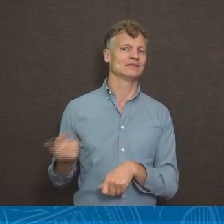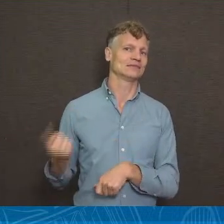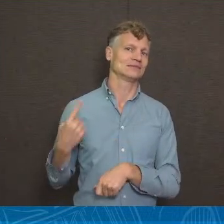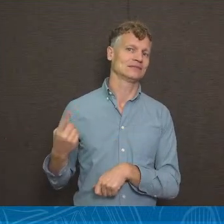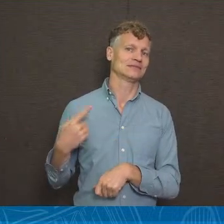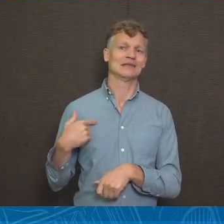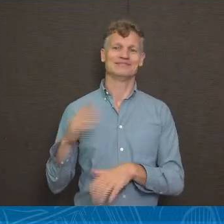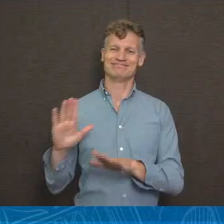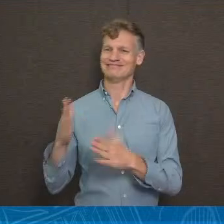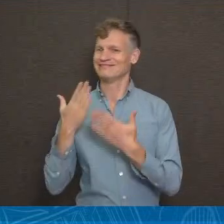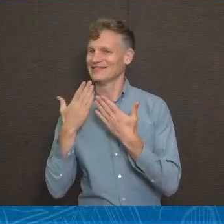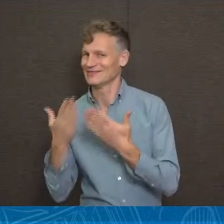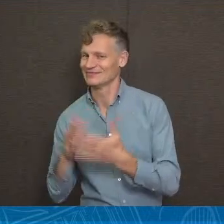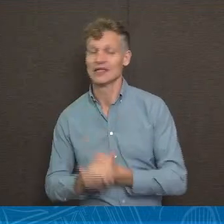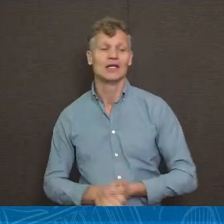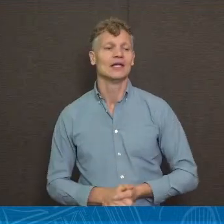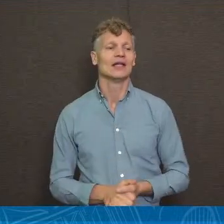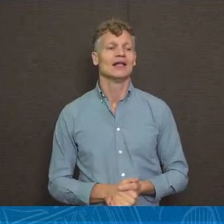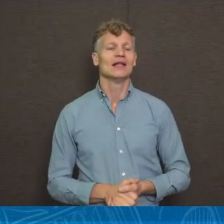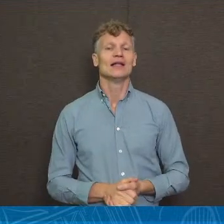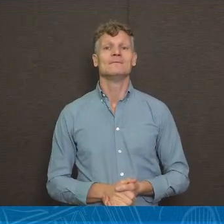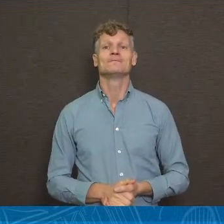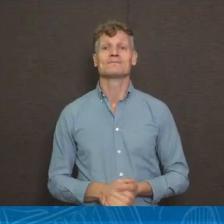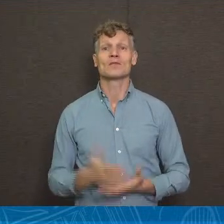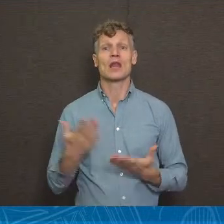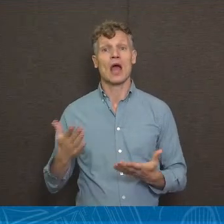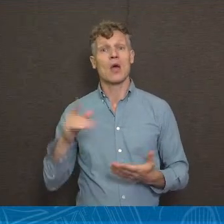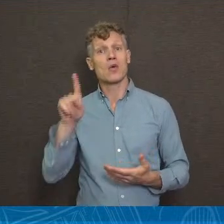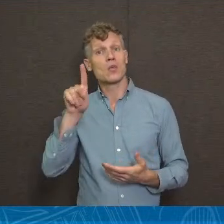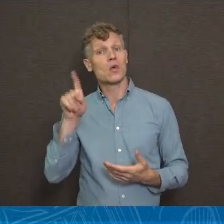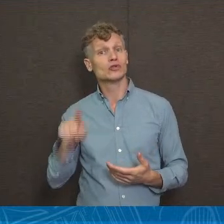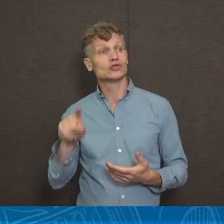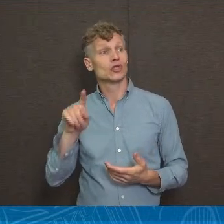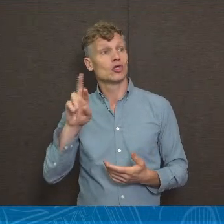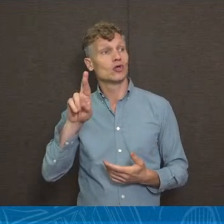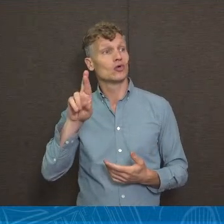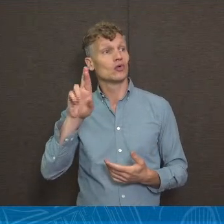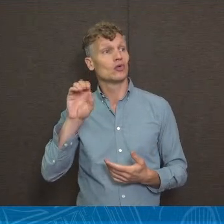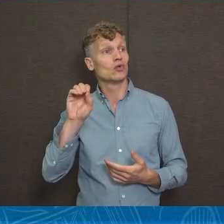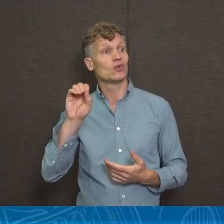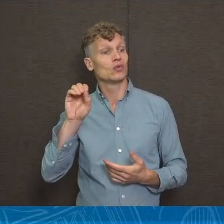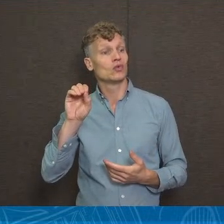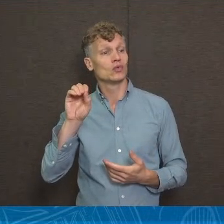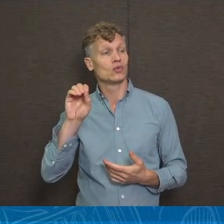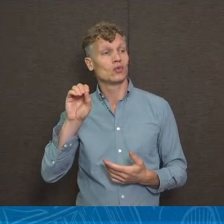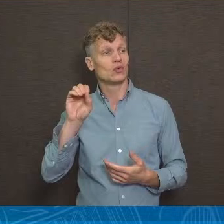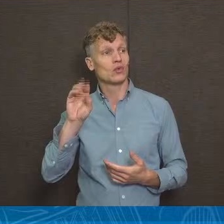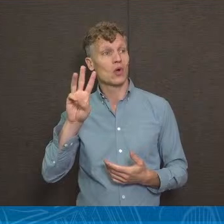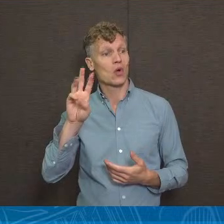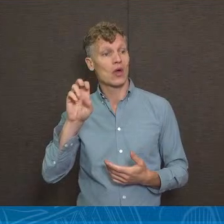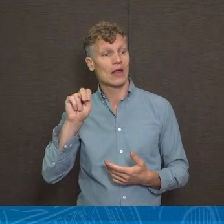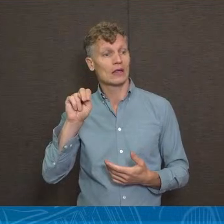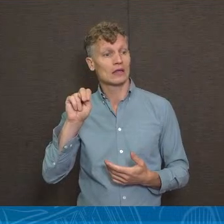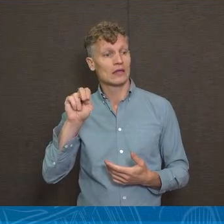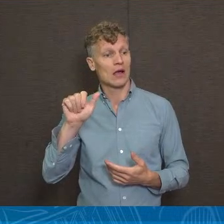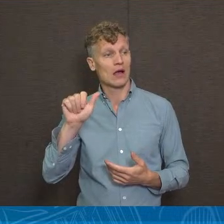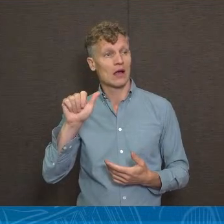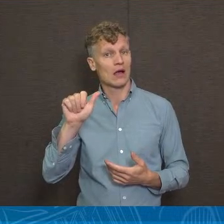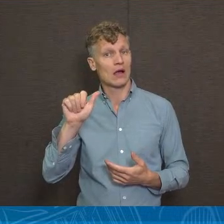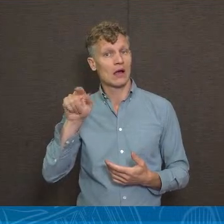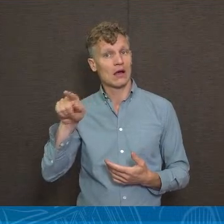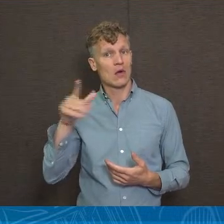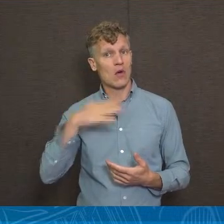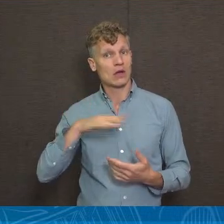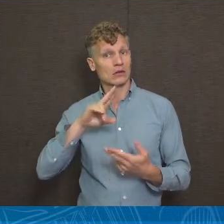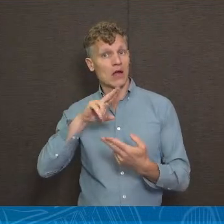address directly the question to you. Rowena, do you want to take this last point on sharp and due diligence?